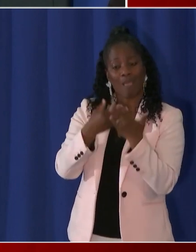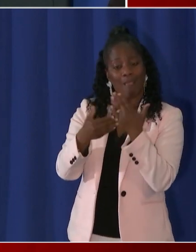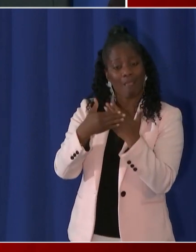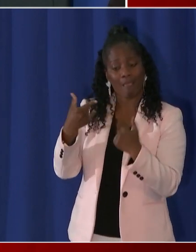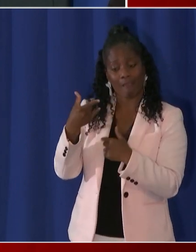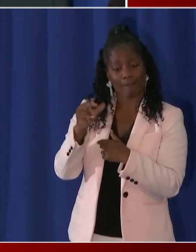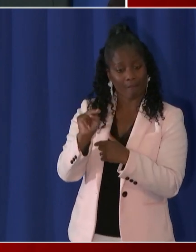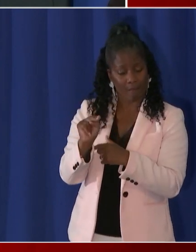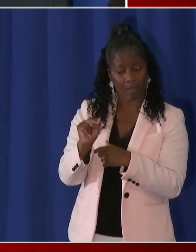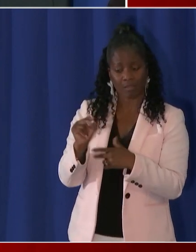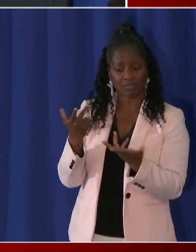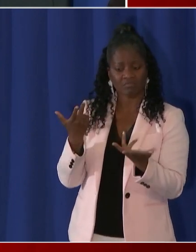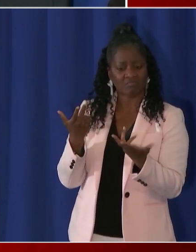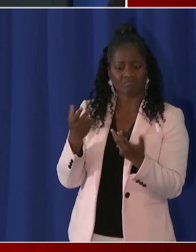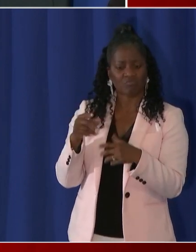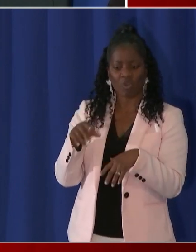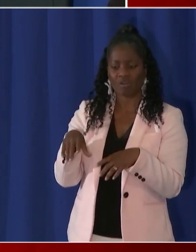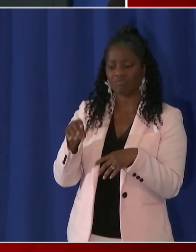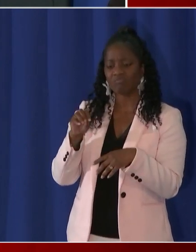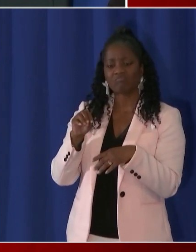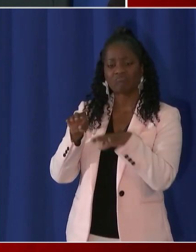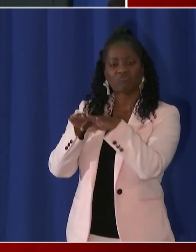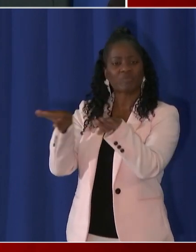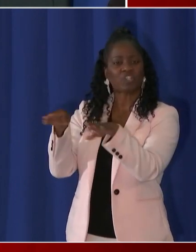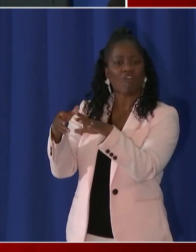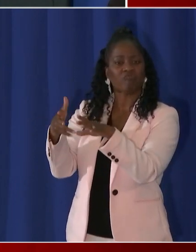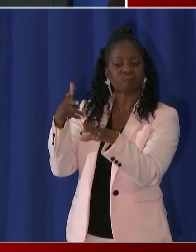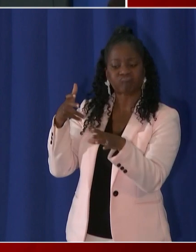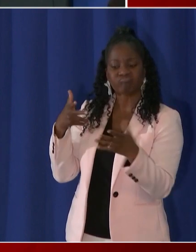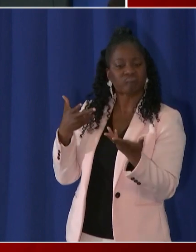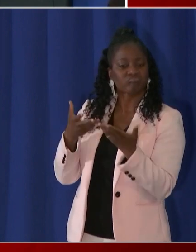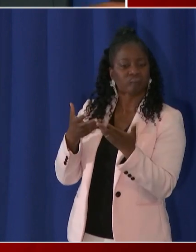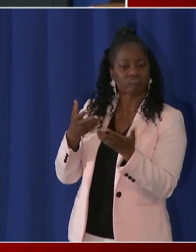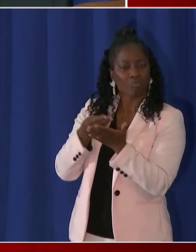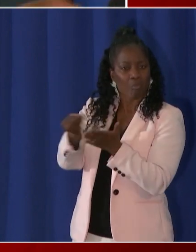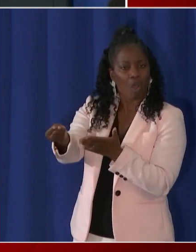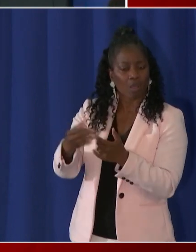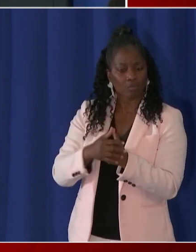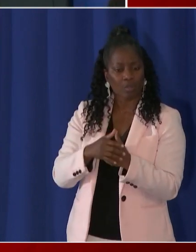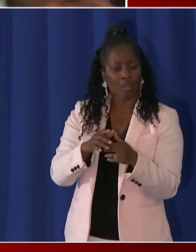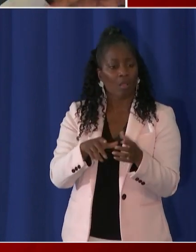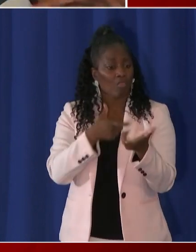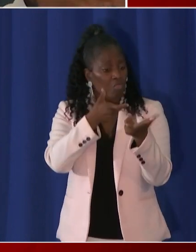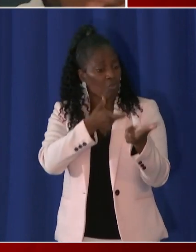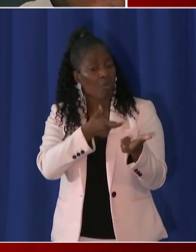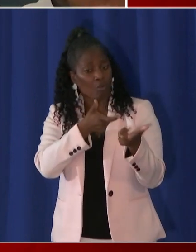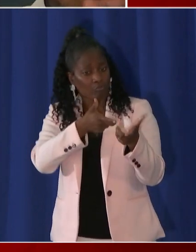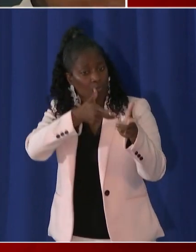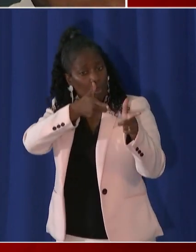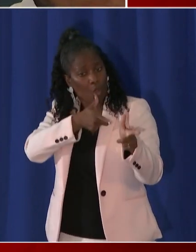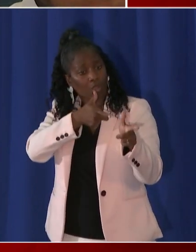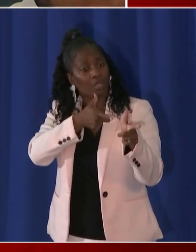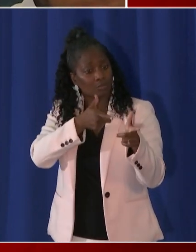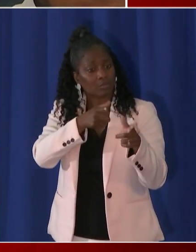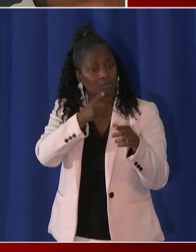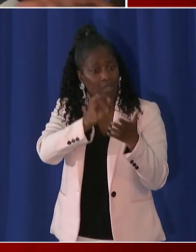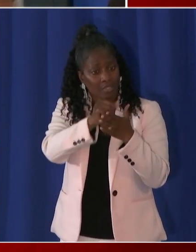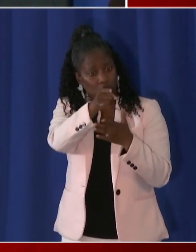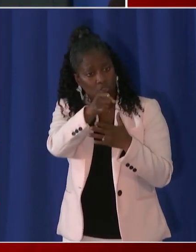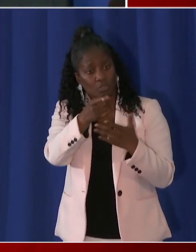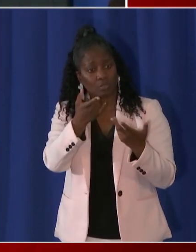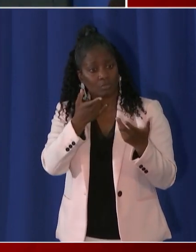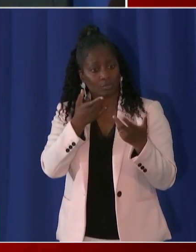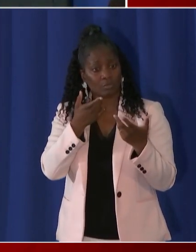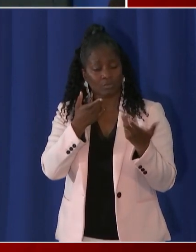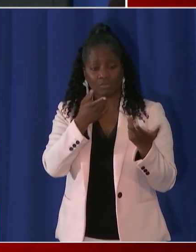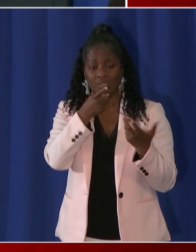were, you know, pretty much just kind of off-the-shelf purchases. The long guns, the ones that are here, you know, the way that they are